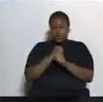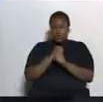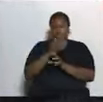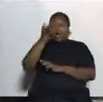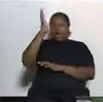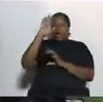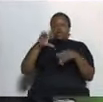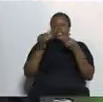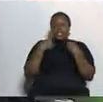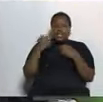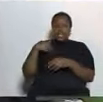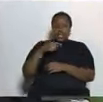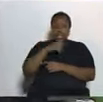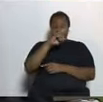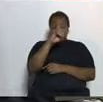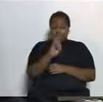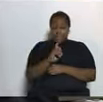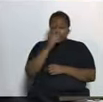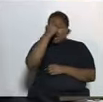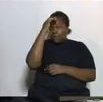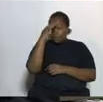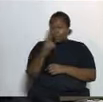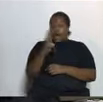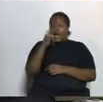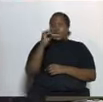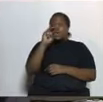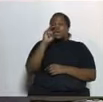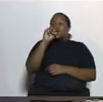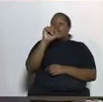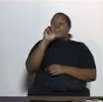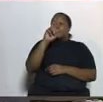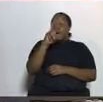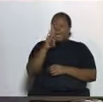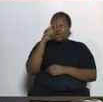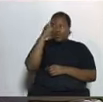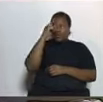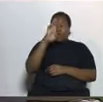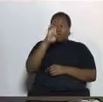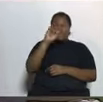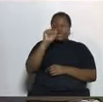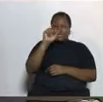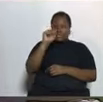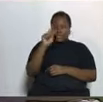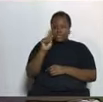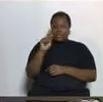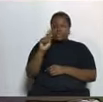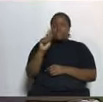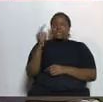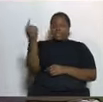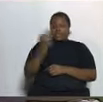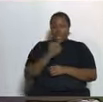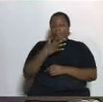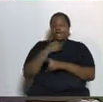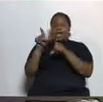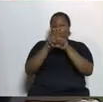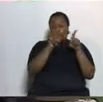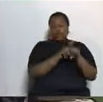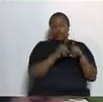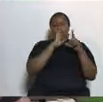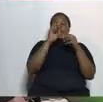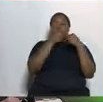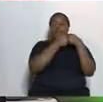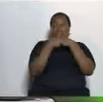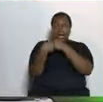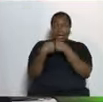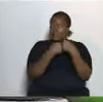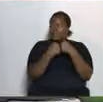today. Because the mark of the beast is coming, and every single one of us will be challenged at a time where we can't buy or